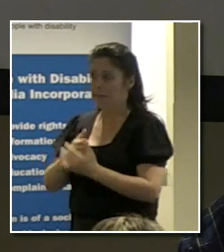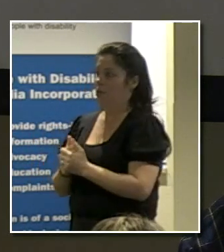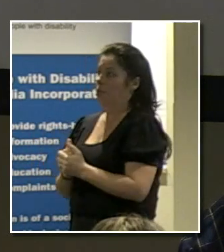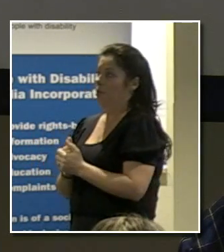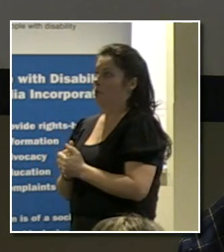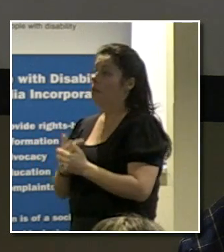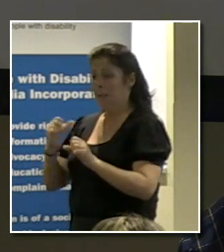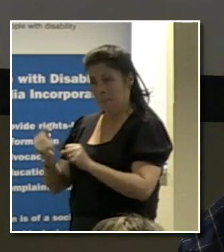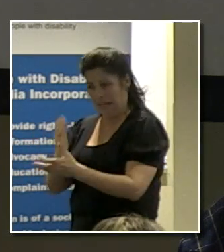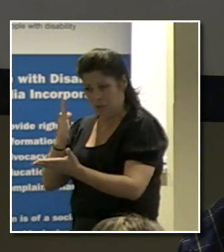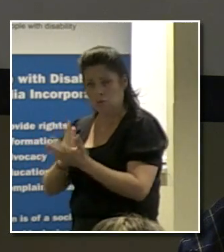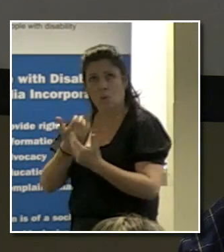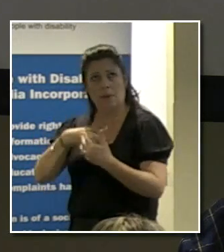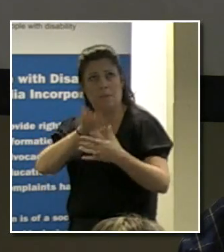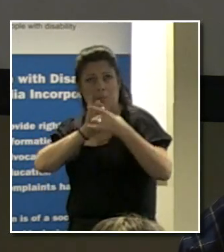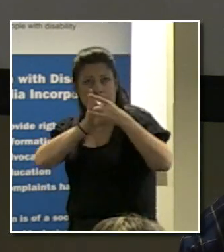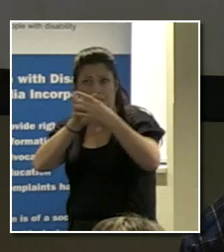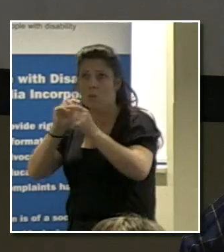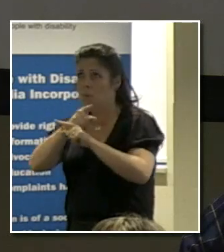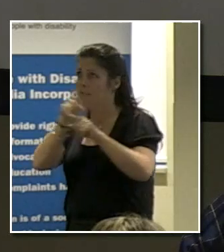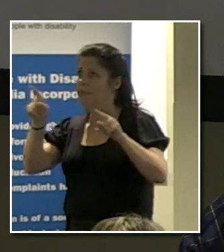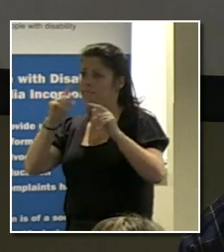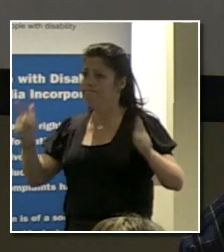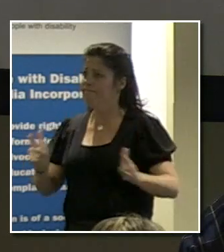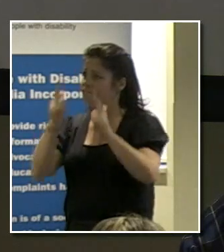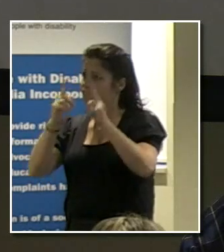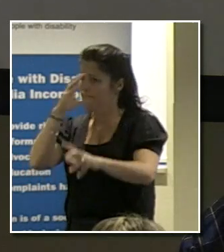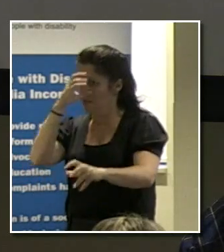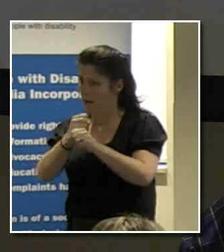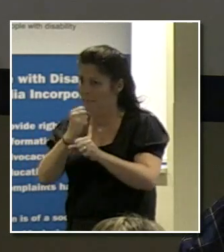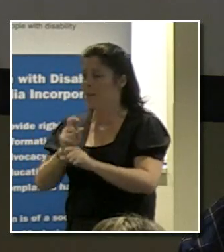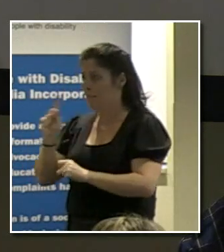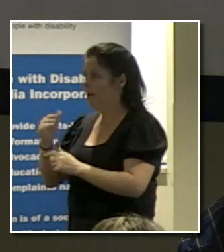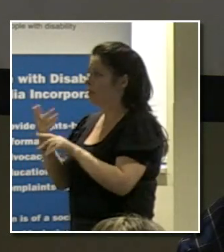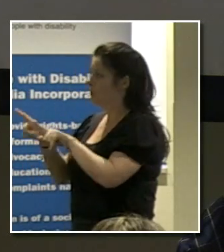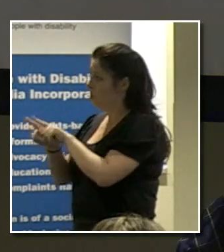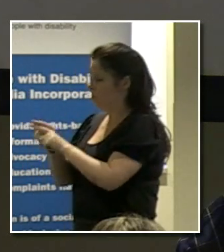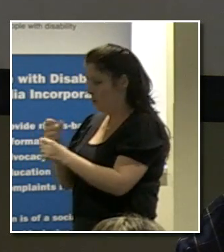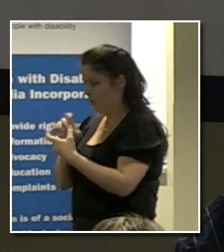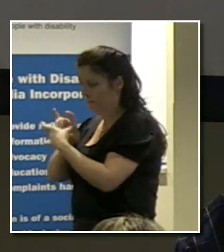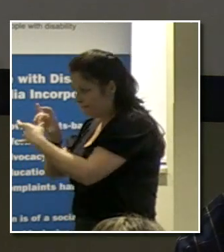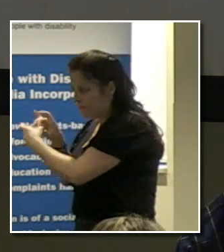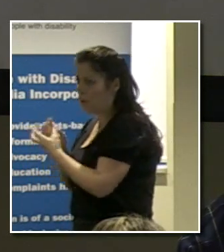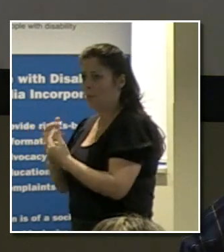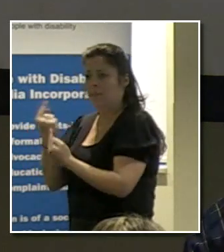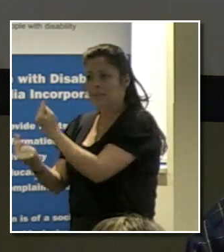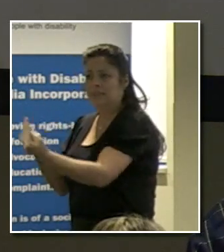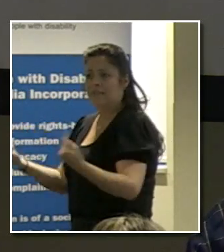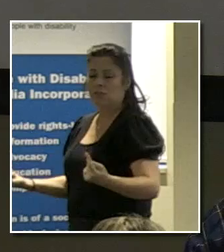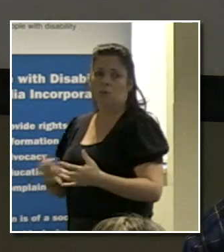in the states, territory, and nationally on all issues. In some years, I think that events